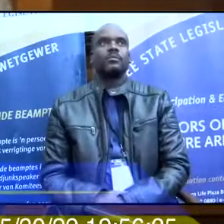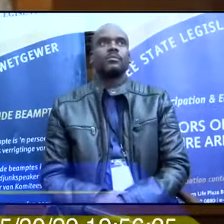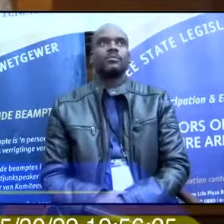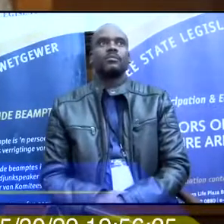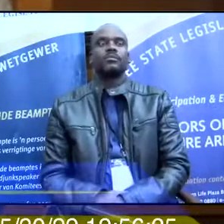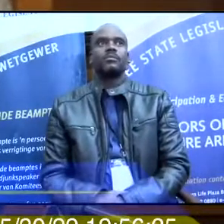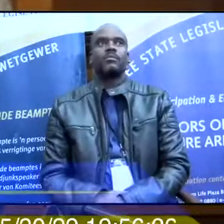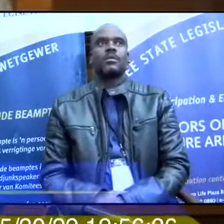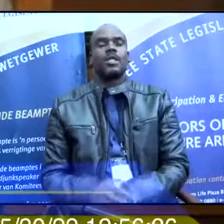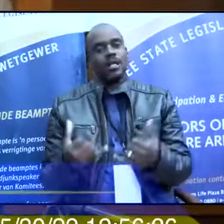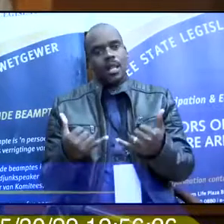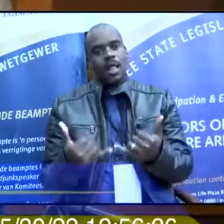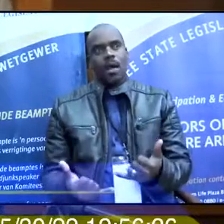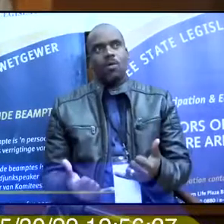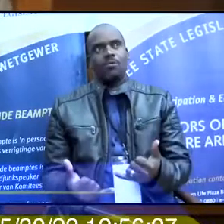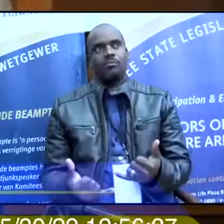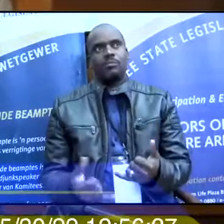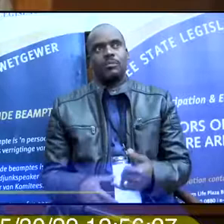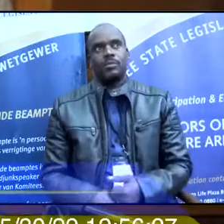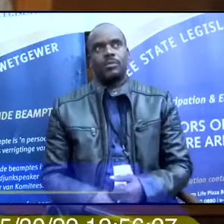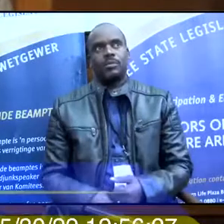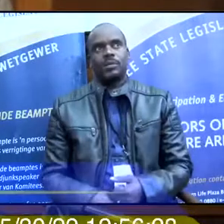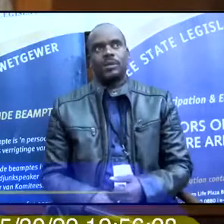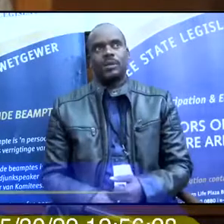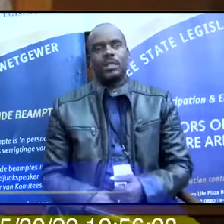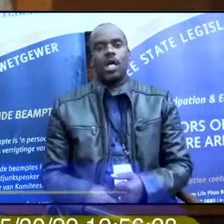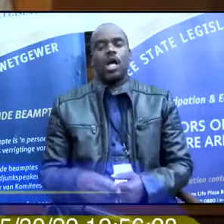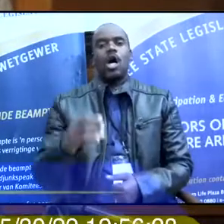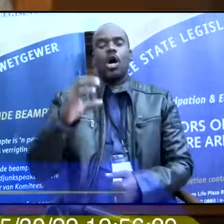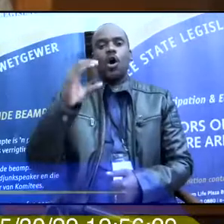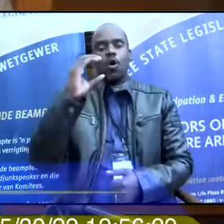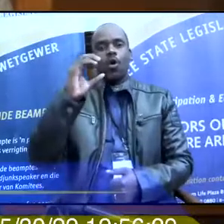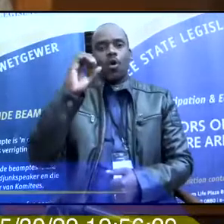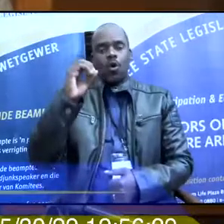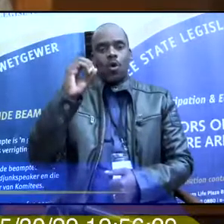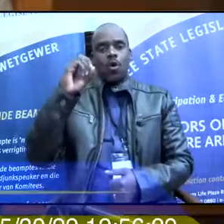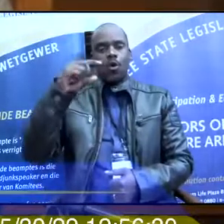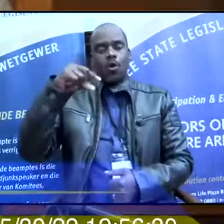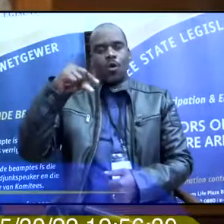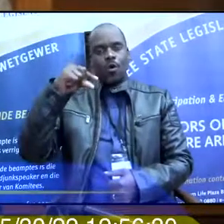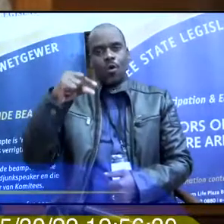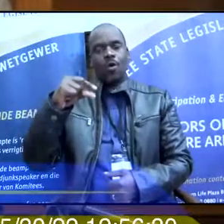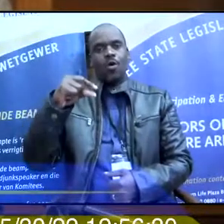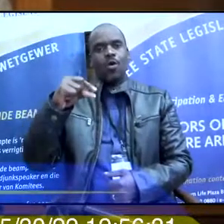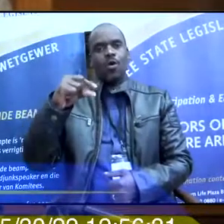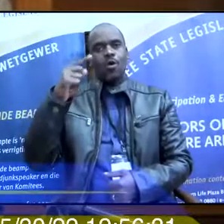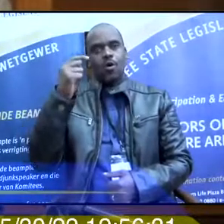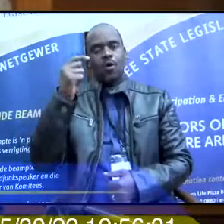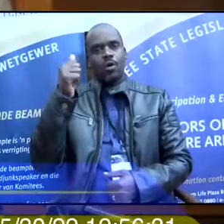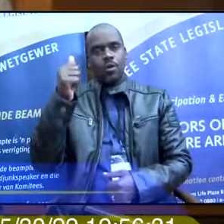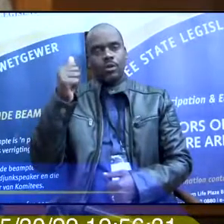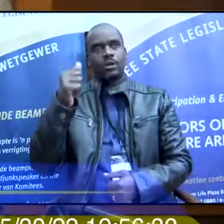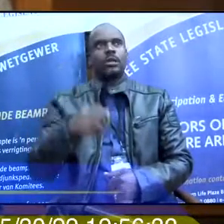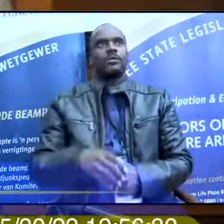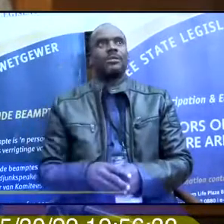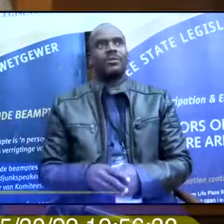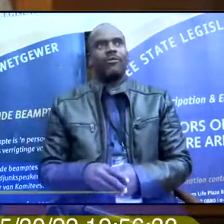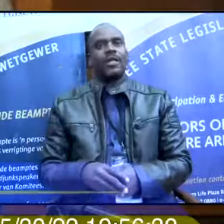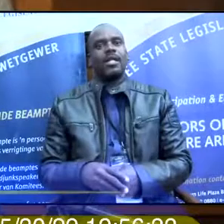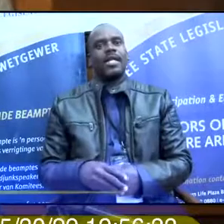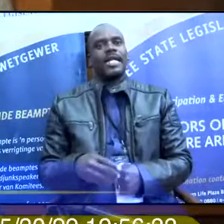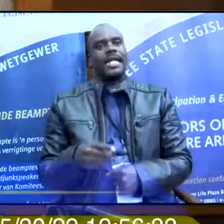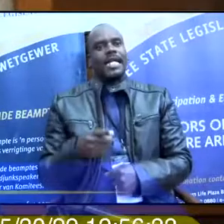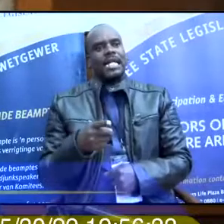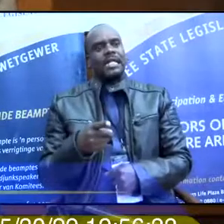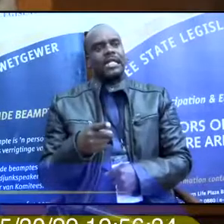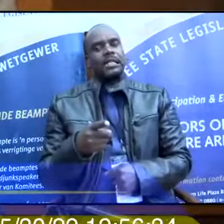so a copter is playing a role that we we view as questionable in